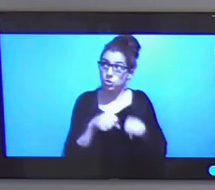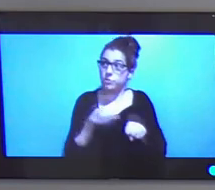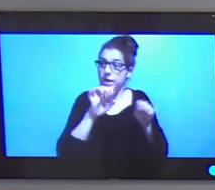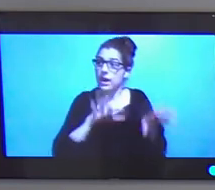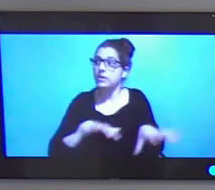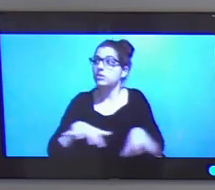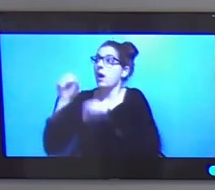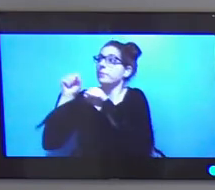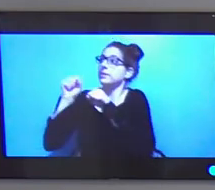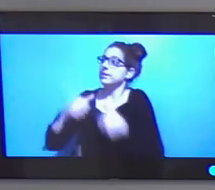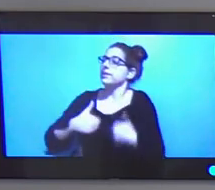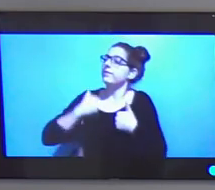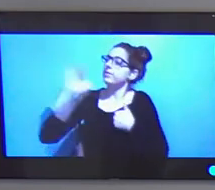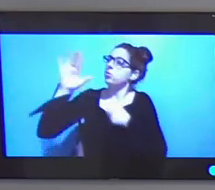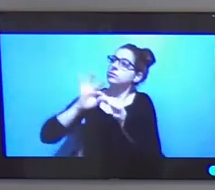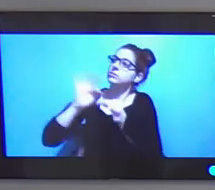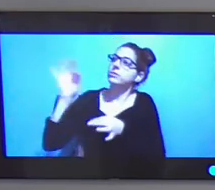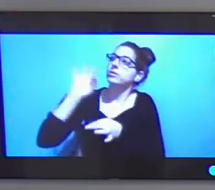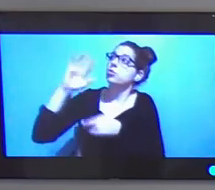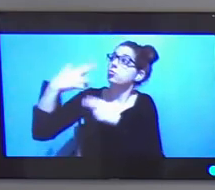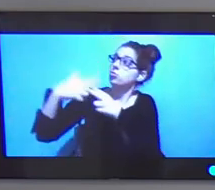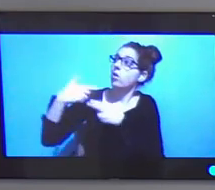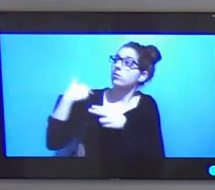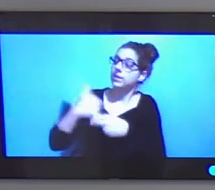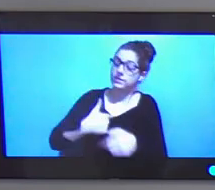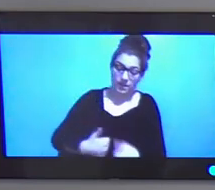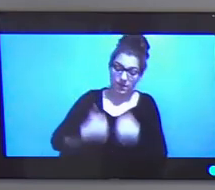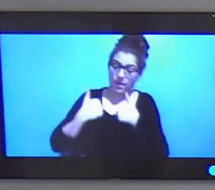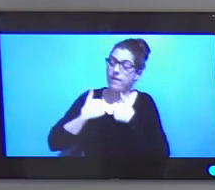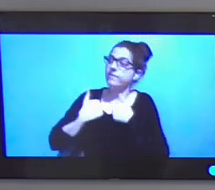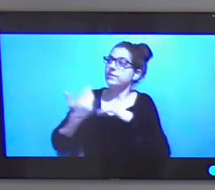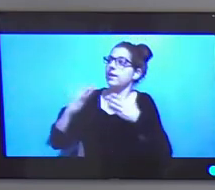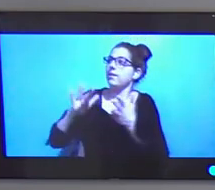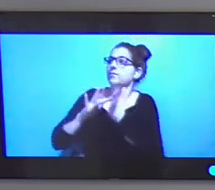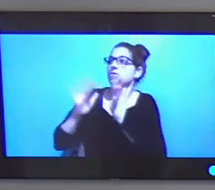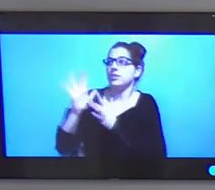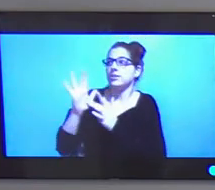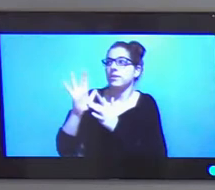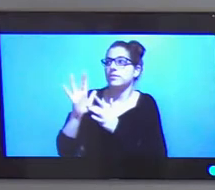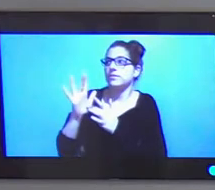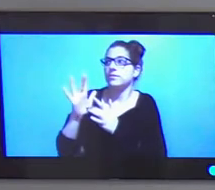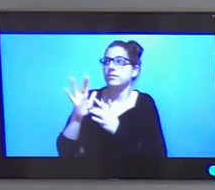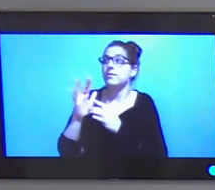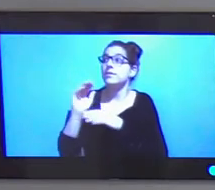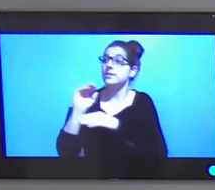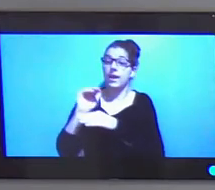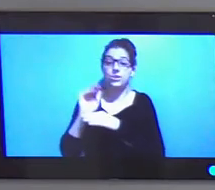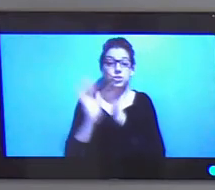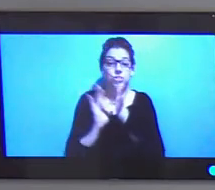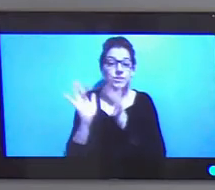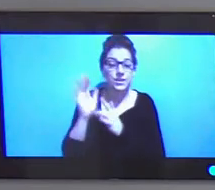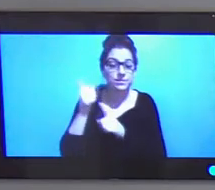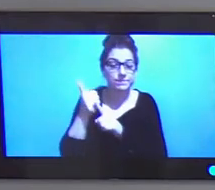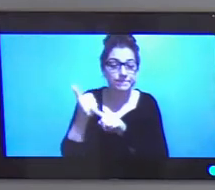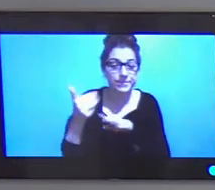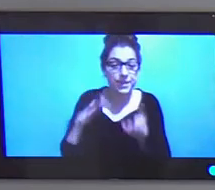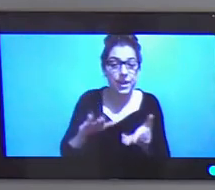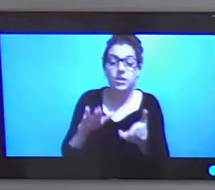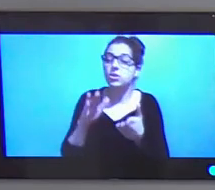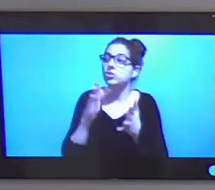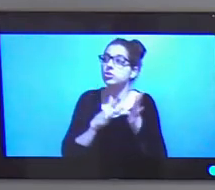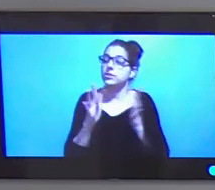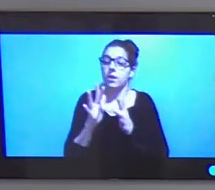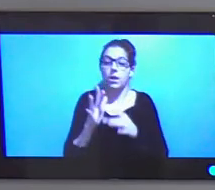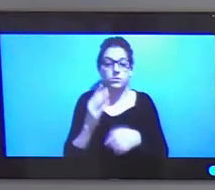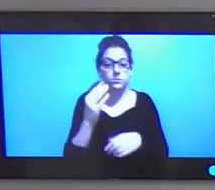spirit. You called us to life and death of Jesus. The night in which he was betrayed, our Lord Jesus Christ took bread, gave